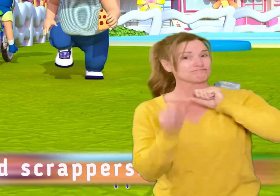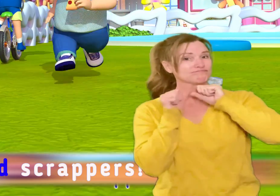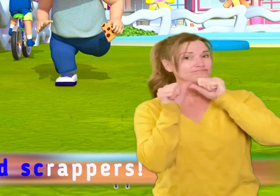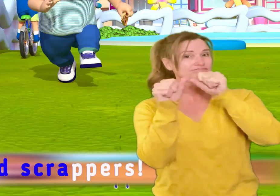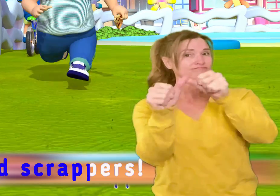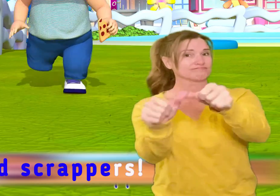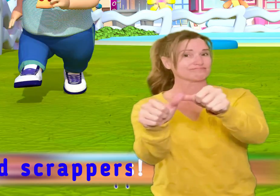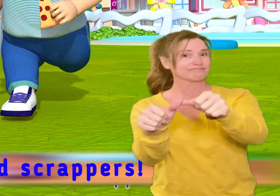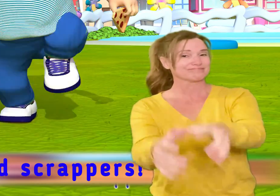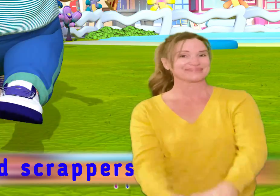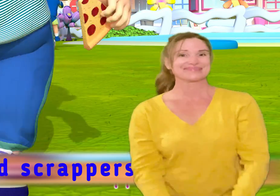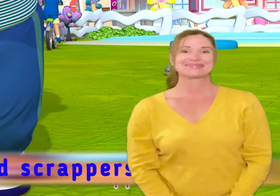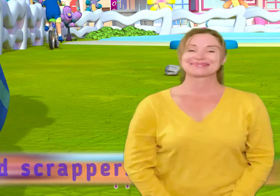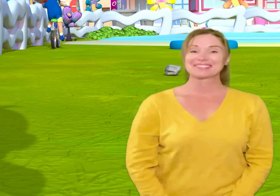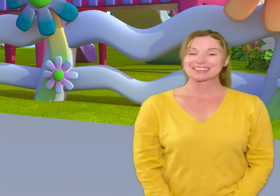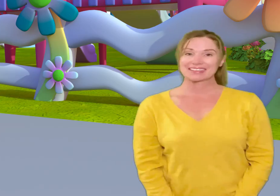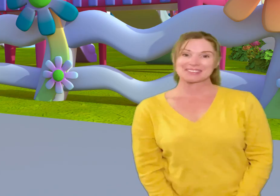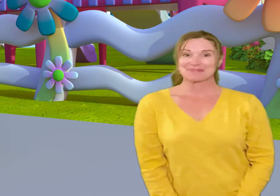and wild